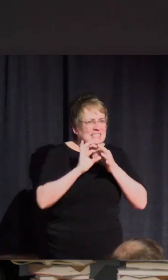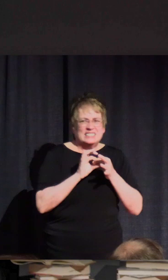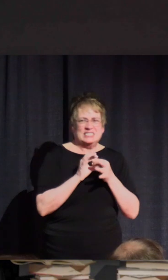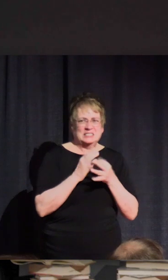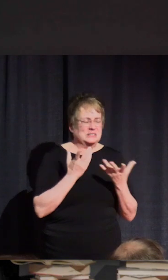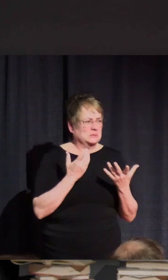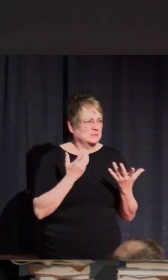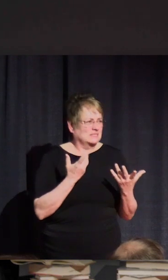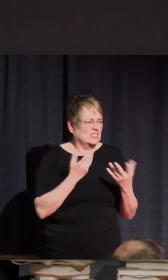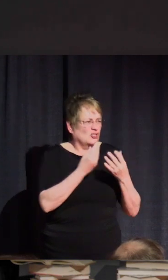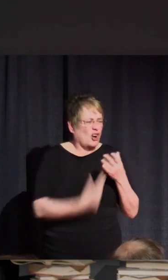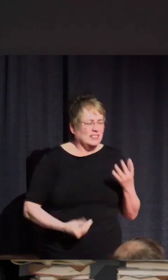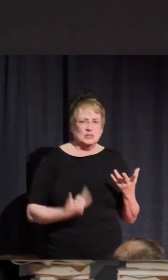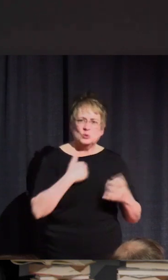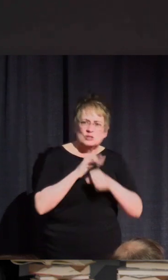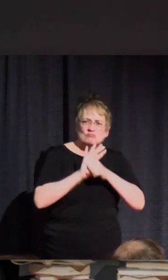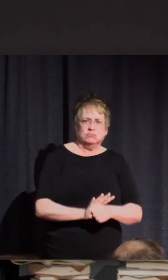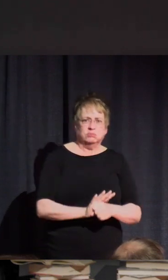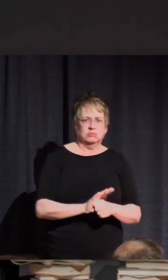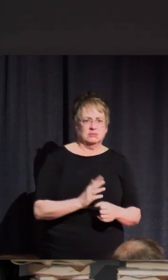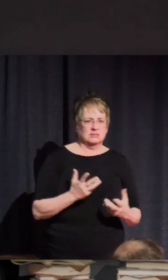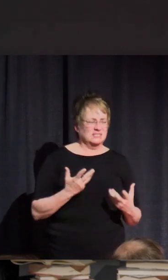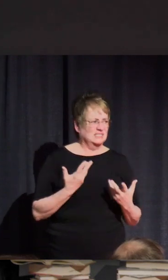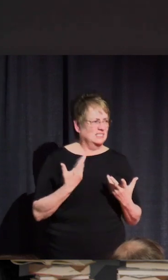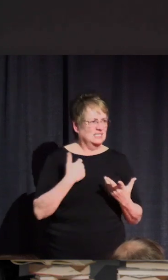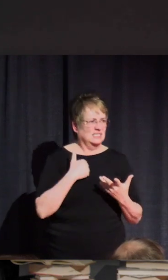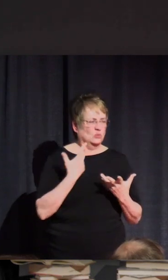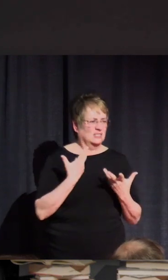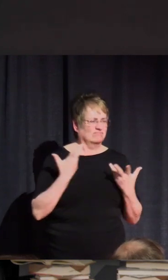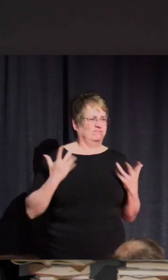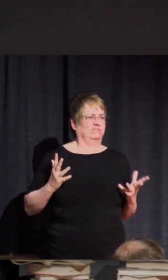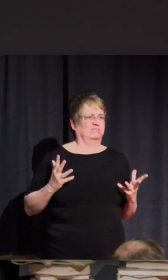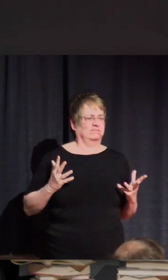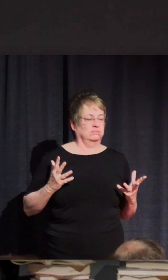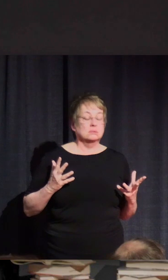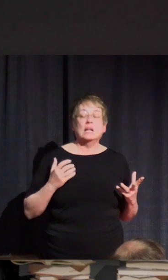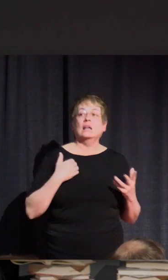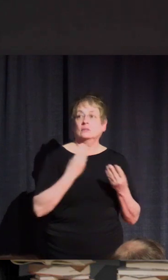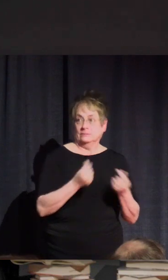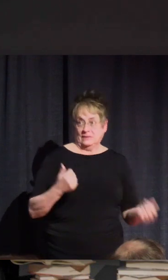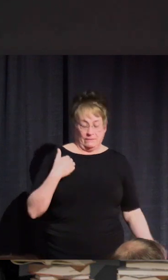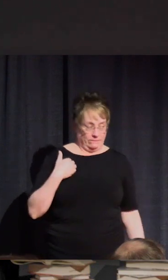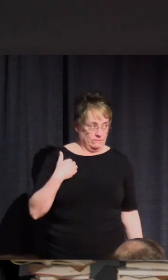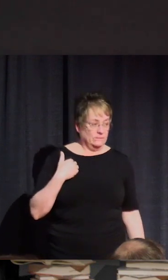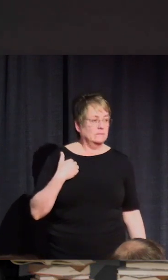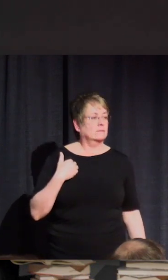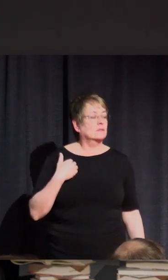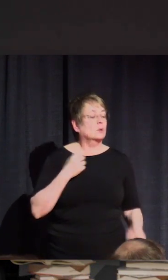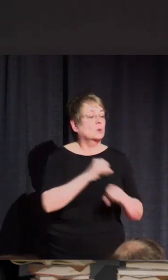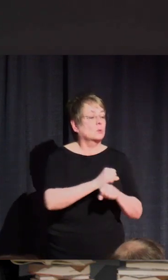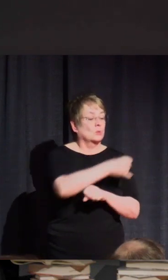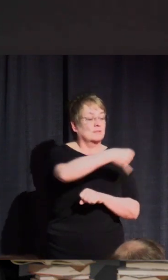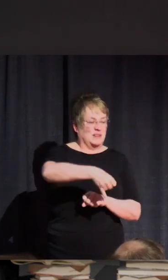goodness. We're stressed out, and we're burning out. But there's a solution to this, and work boundaries